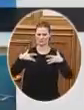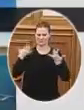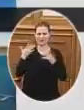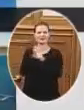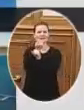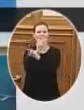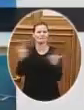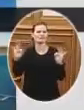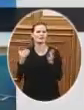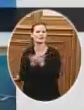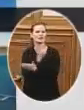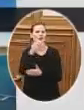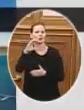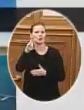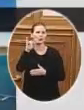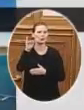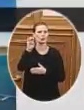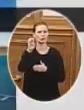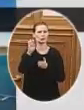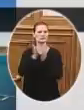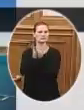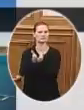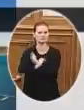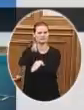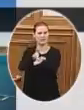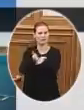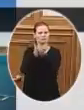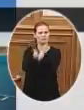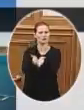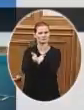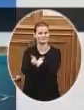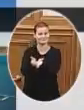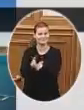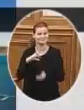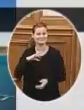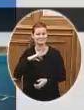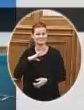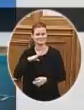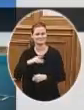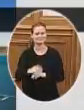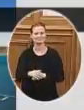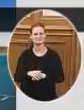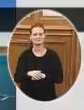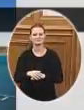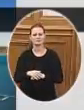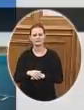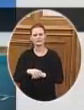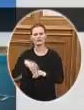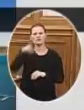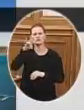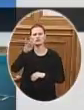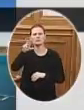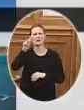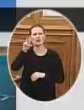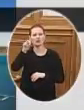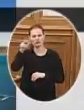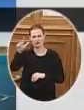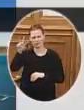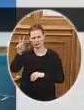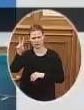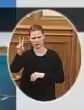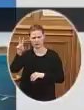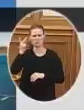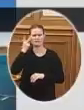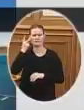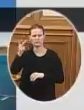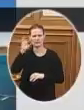Also important to the race management is what happens with Piers 30 and 32 south of the Bay Bridge. Pier 30 and 32, the image on the